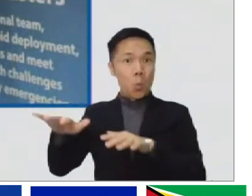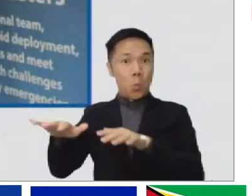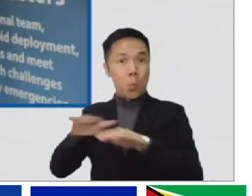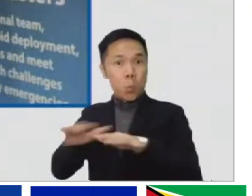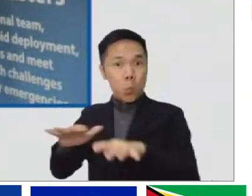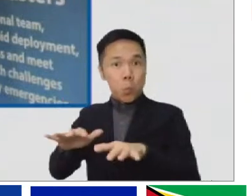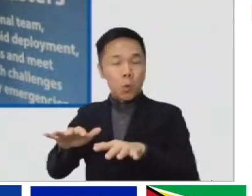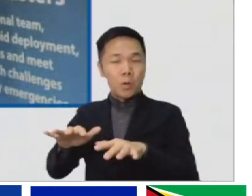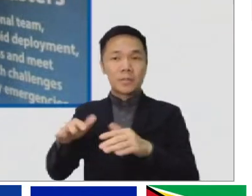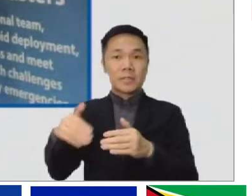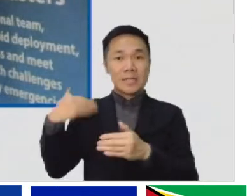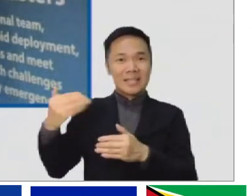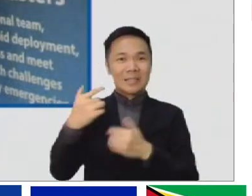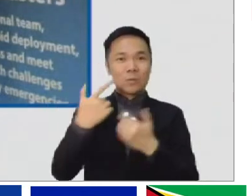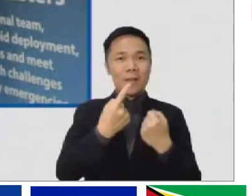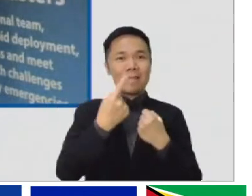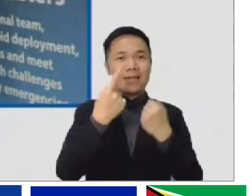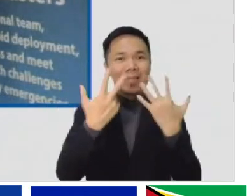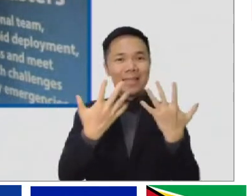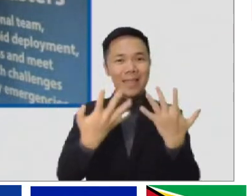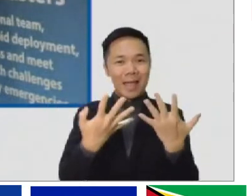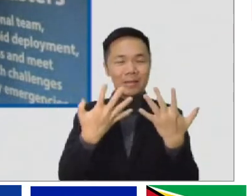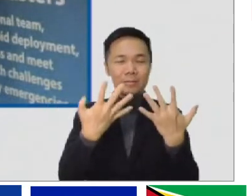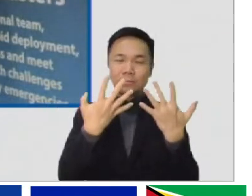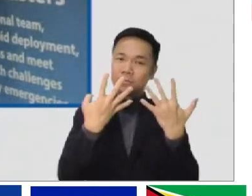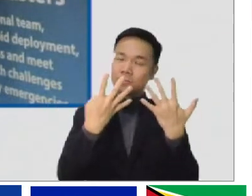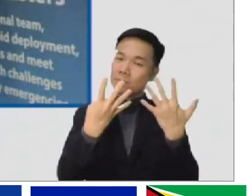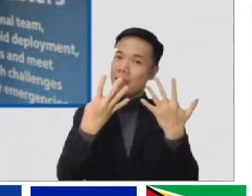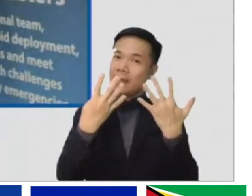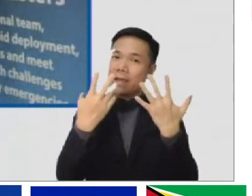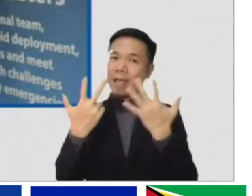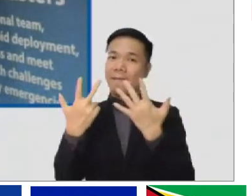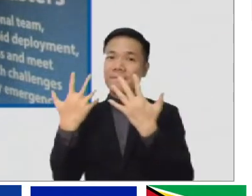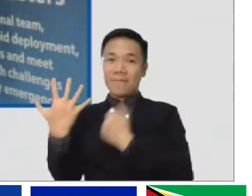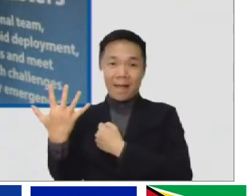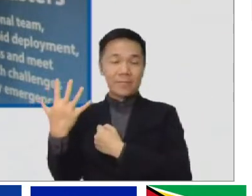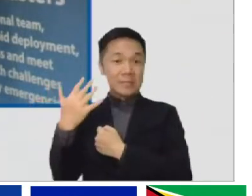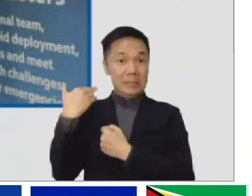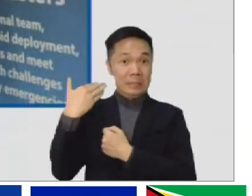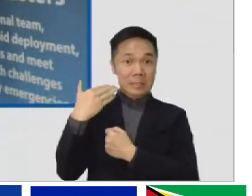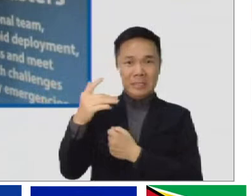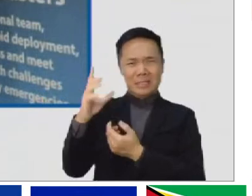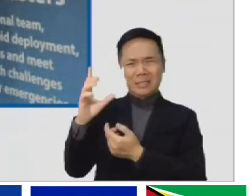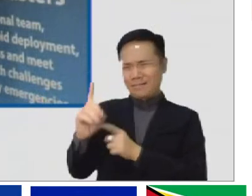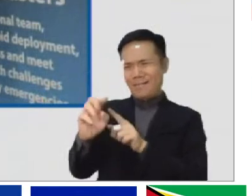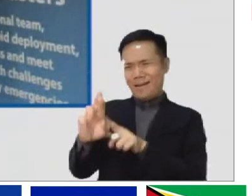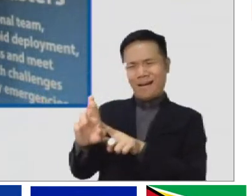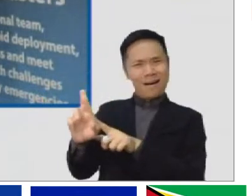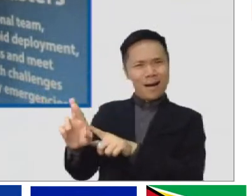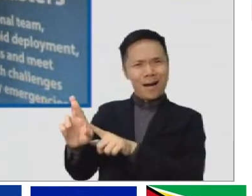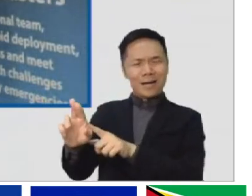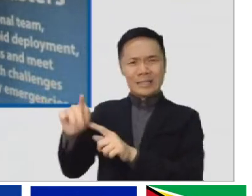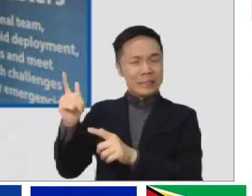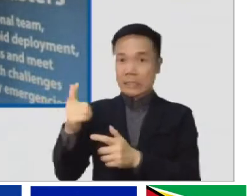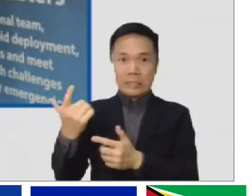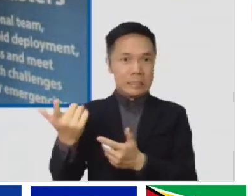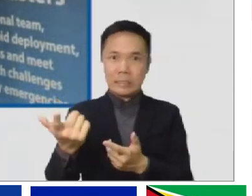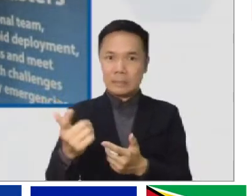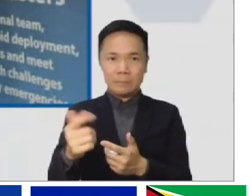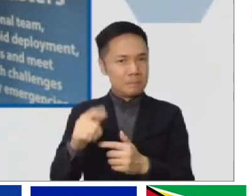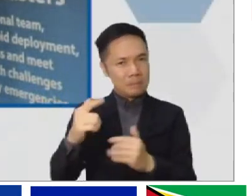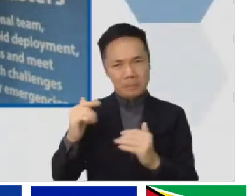1985, the concept of risk reduction was coined in the Americas. And then the Safe